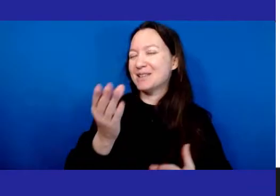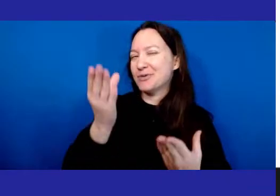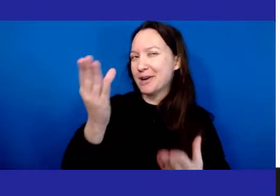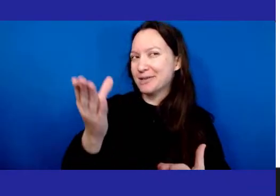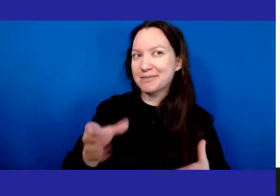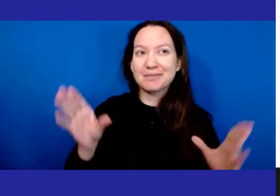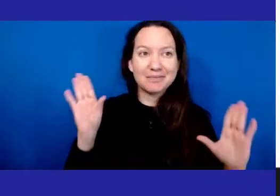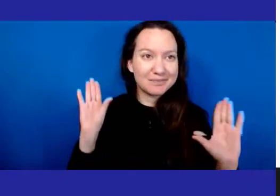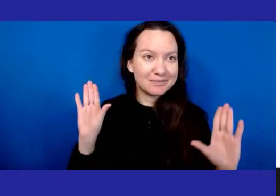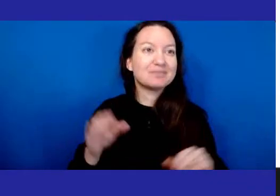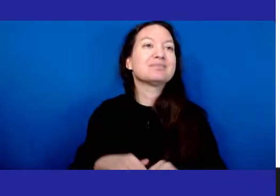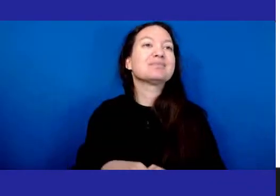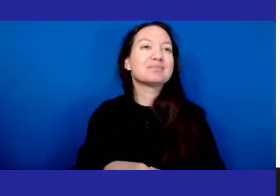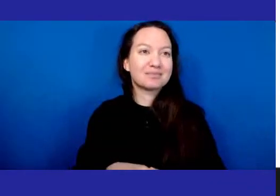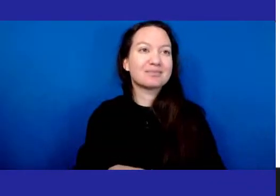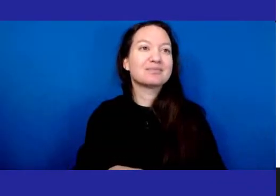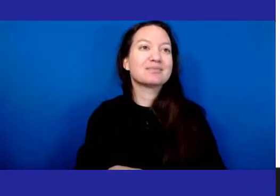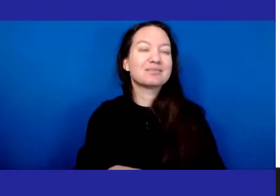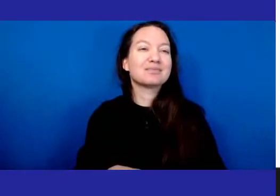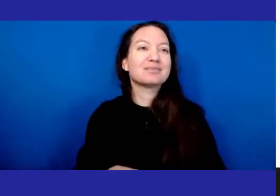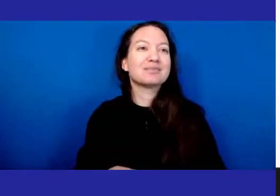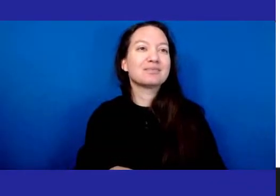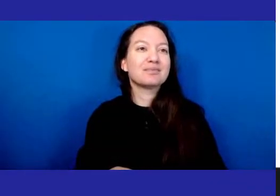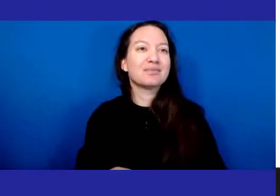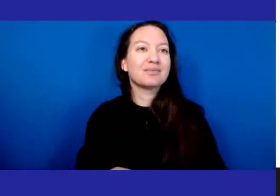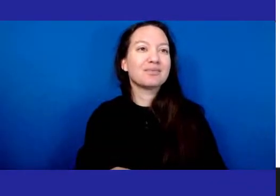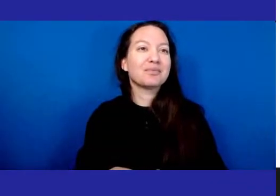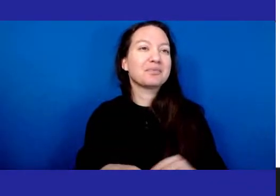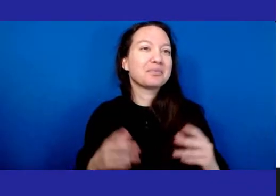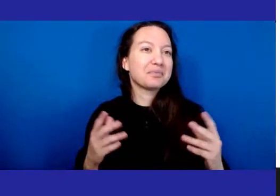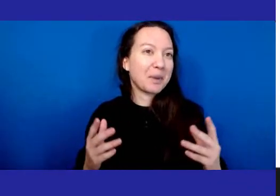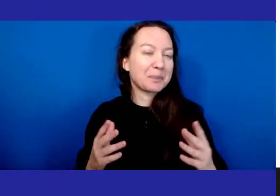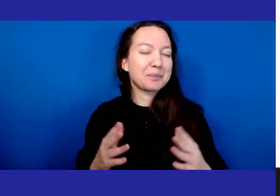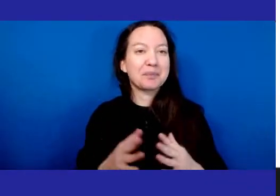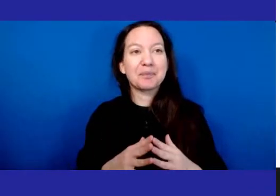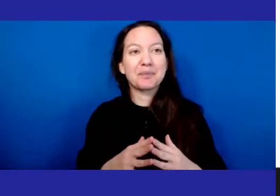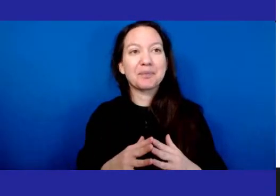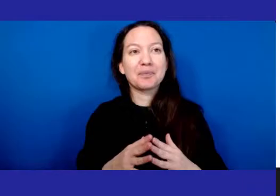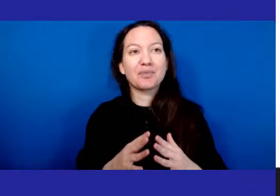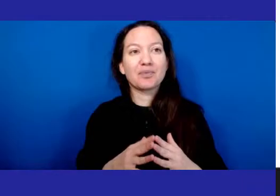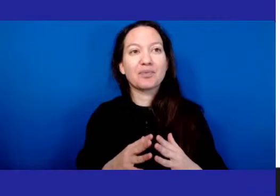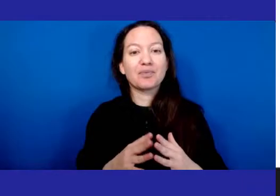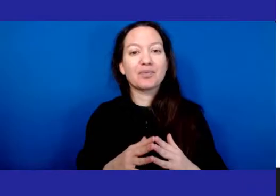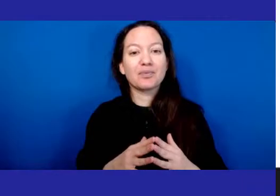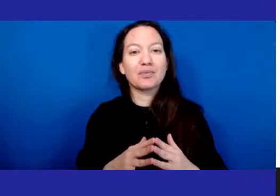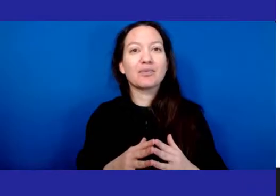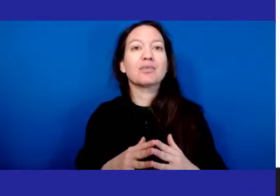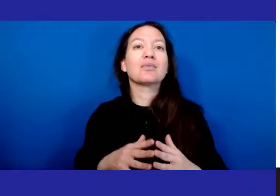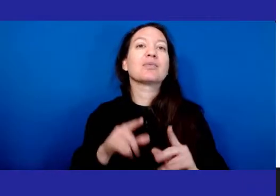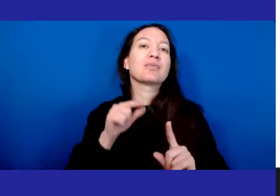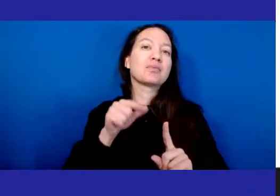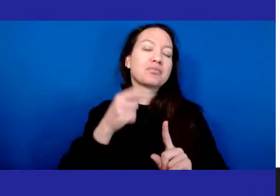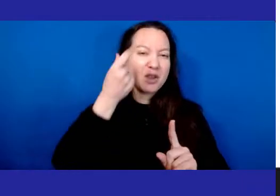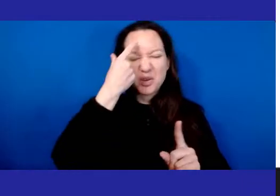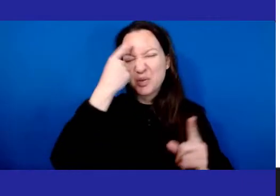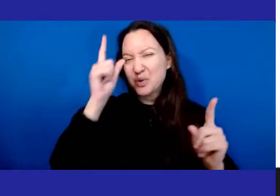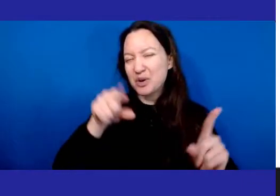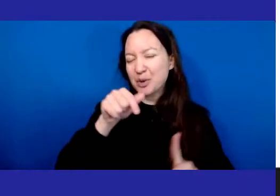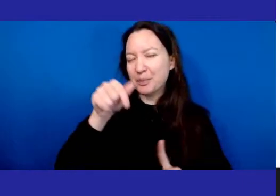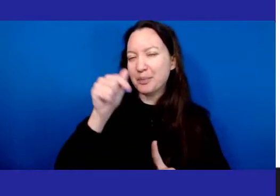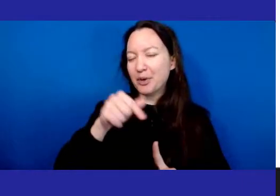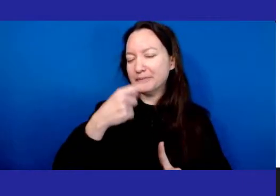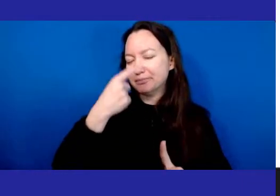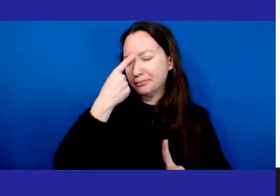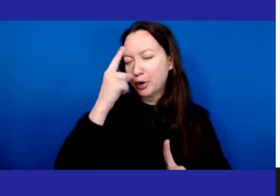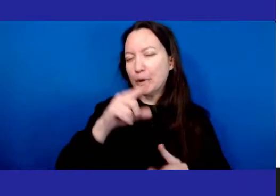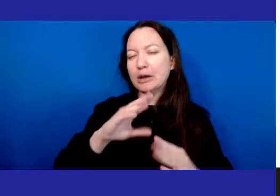aware of that for the record. But, no, I agree with your point, and you are correct what the